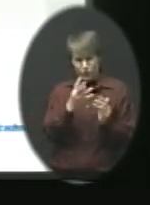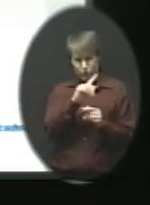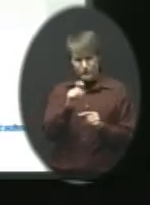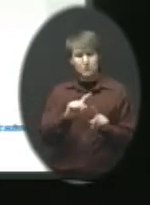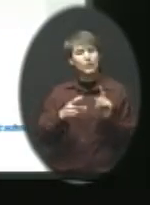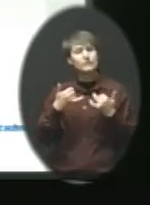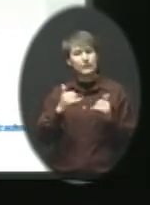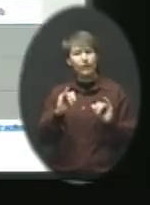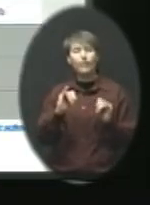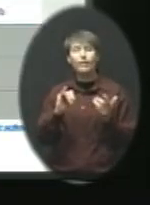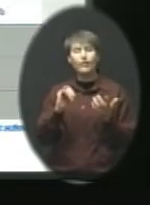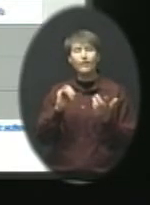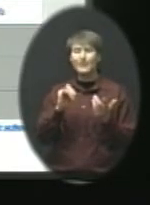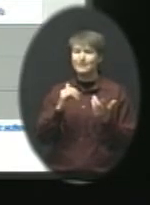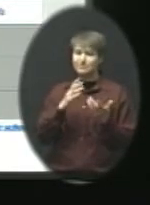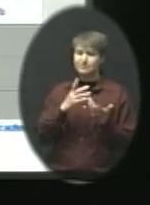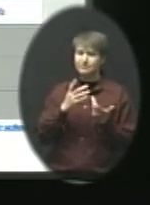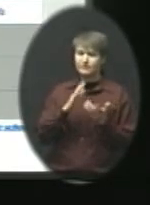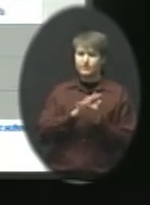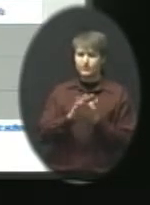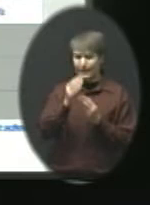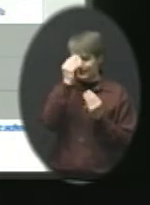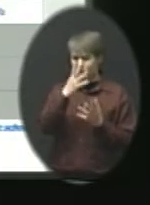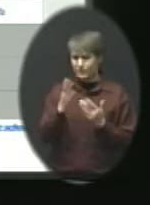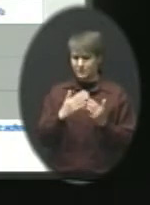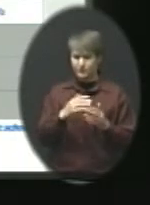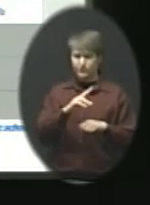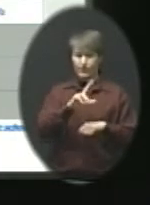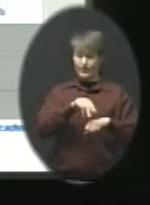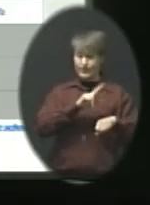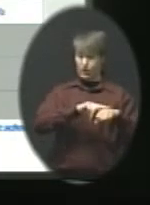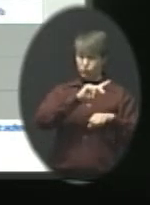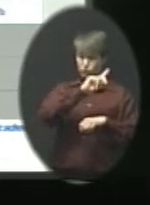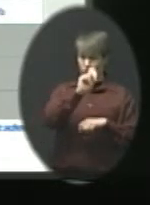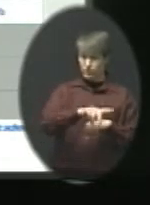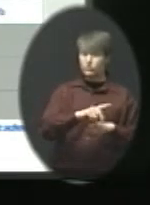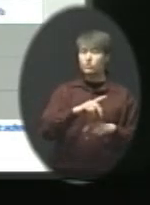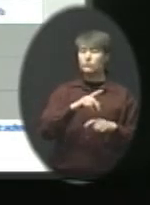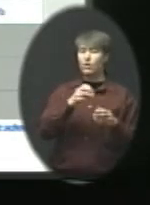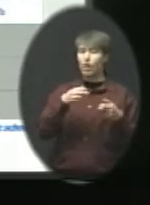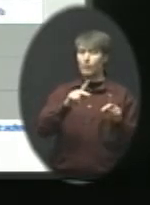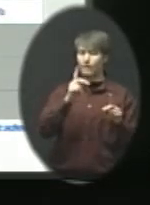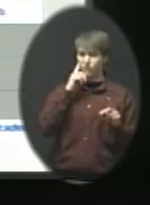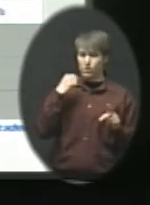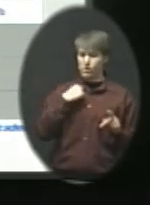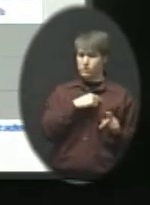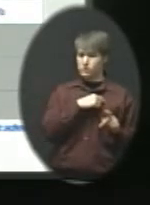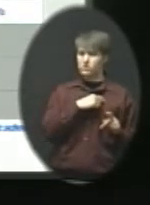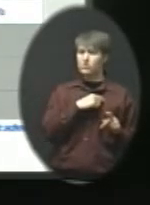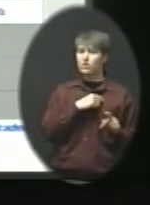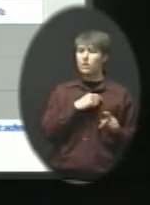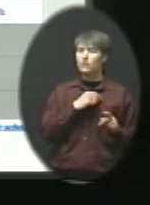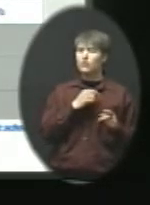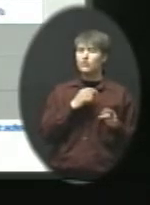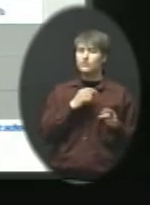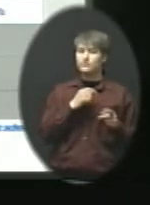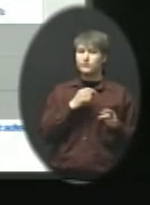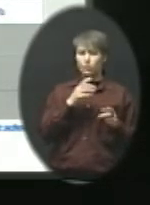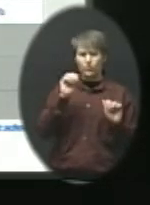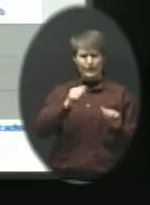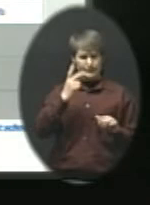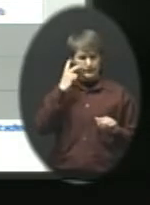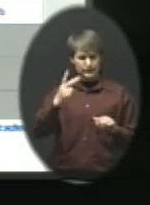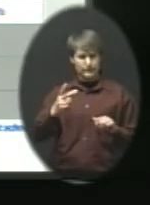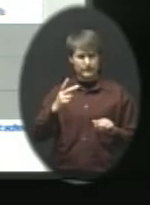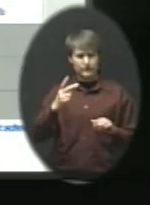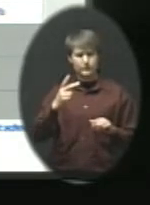information related to our parents. Let's take a look first at the national questions, an opportunity for us to take a look at that area. You can see